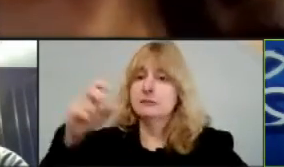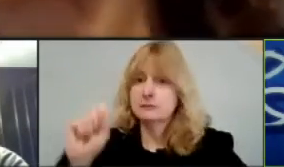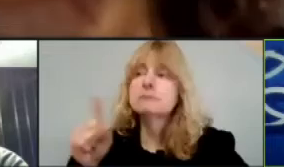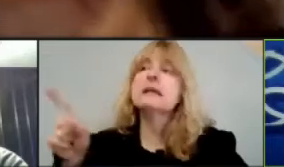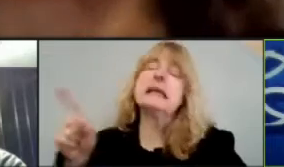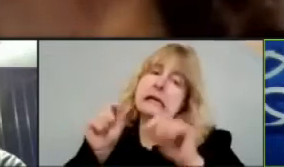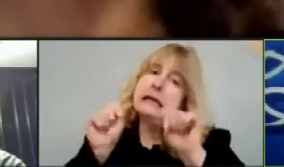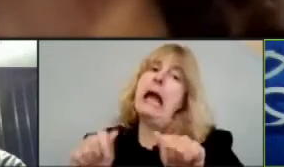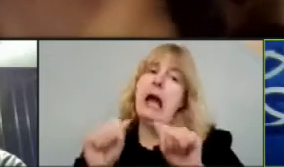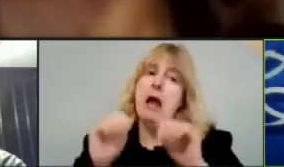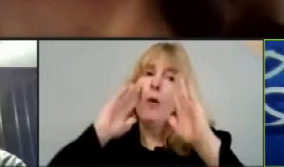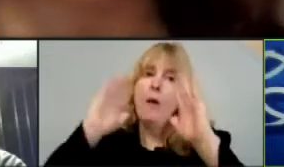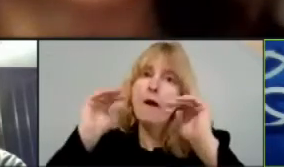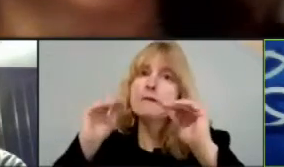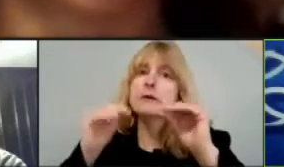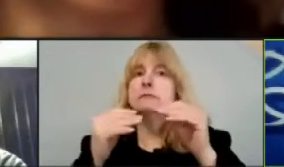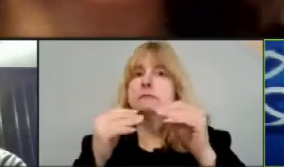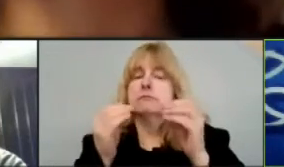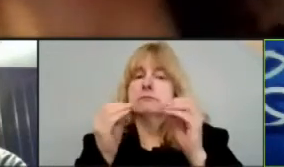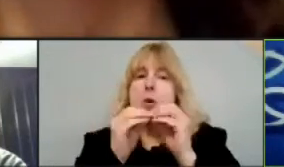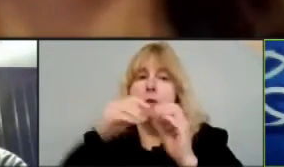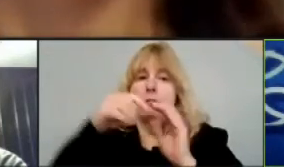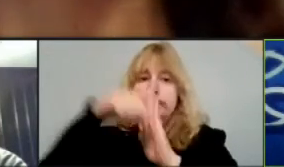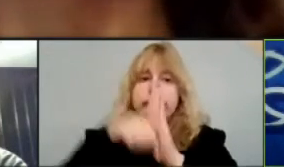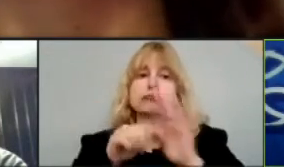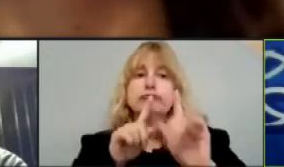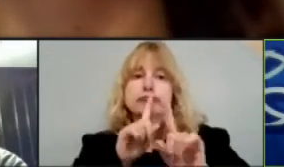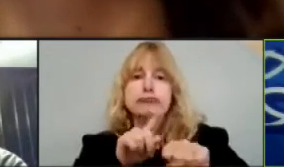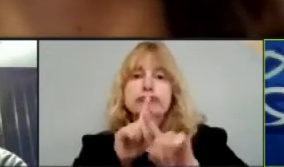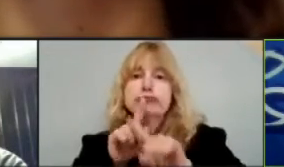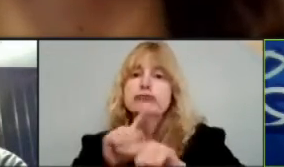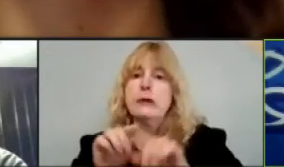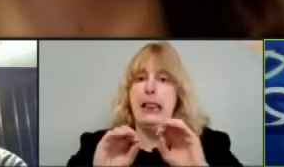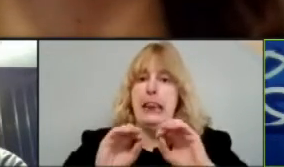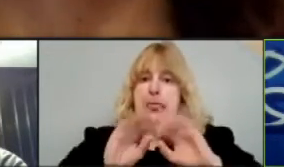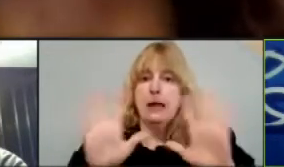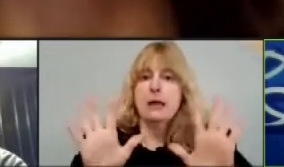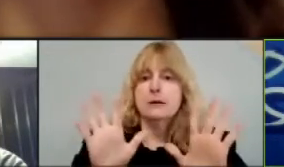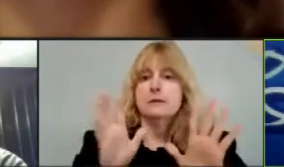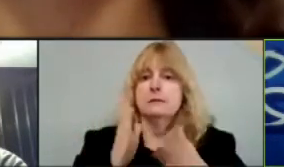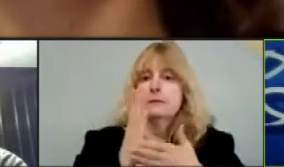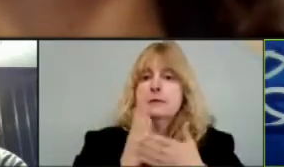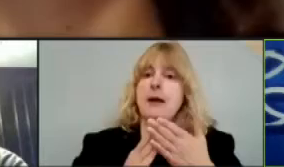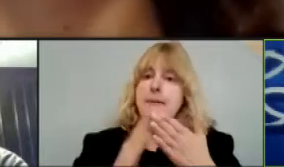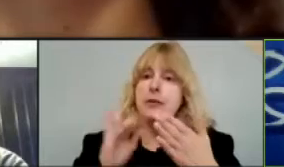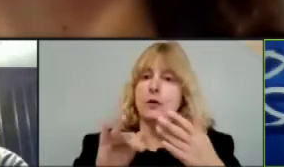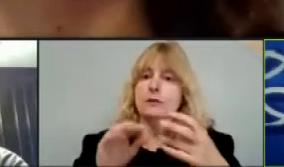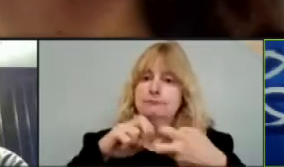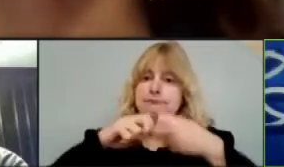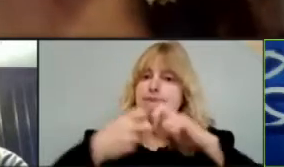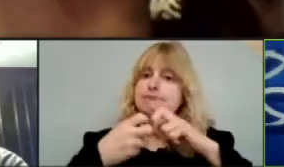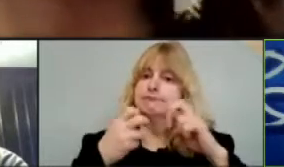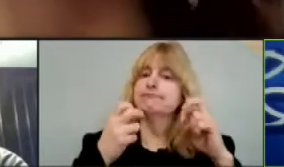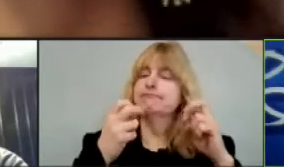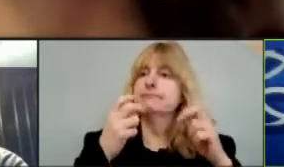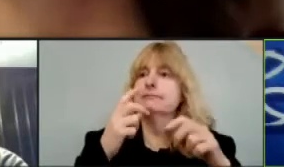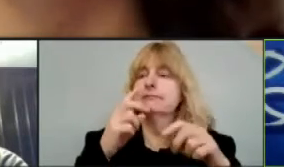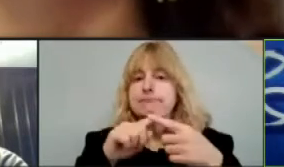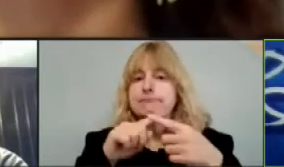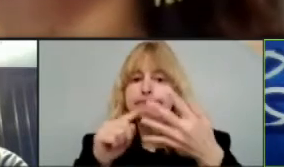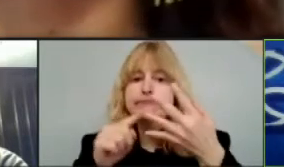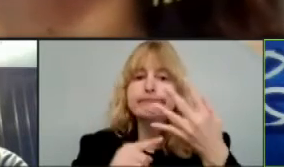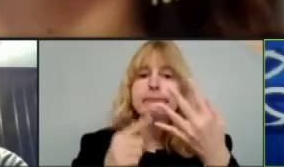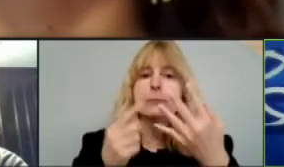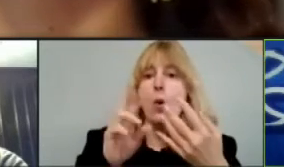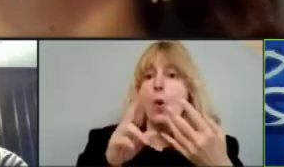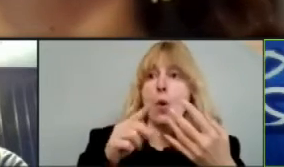certainly hopefully bring some clarity on a number of these issues. So please make sure that you stay tuned, or if you have questions,